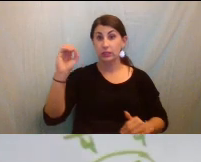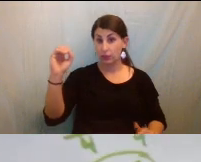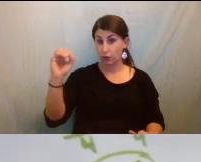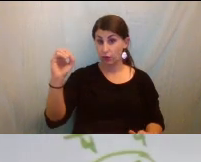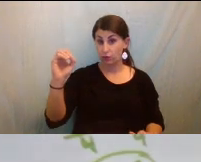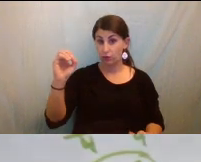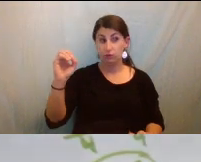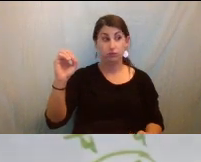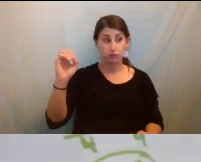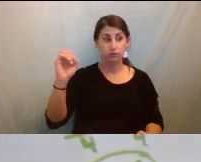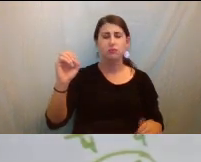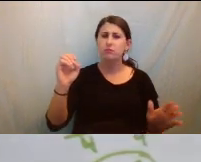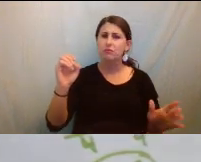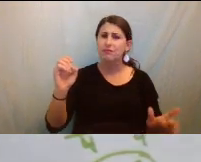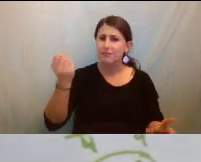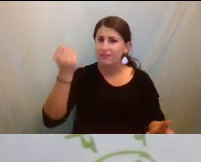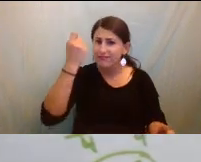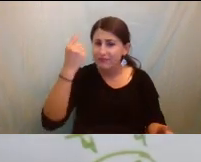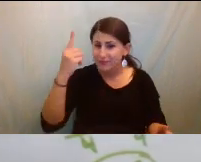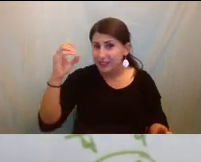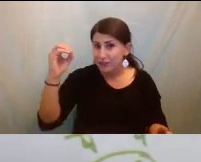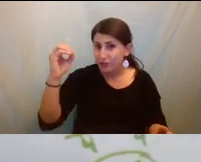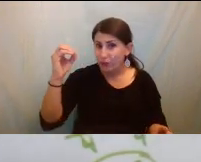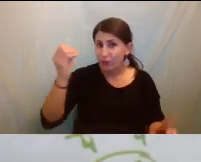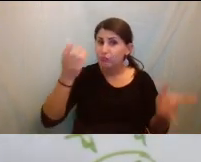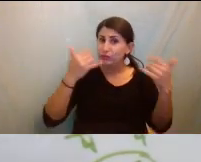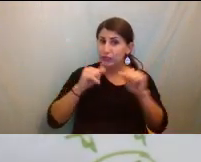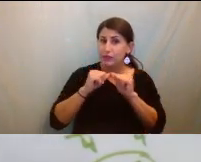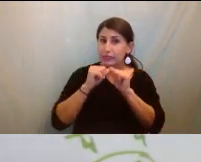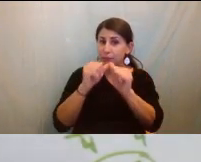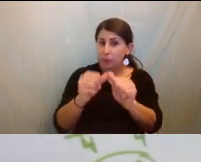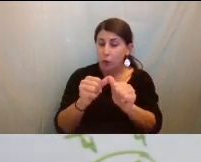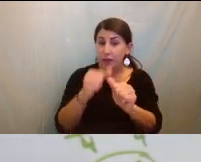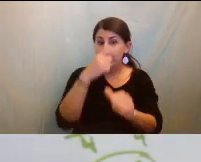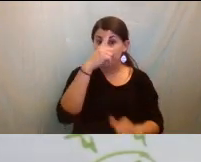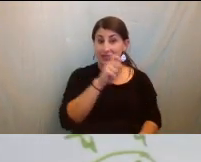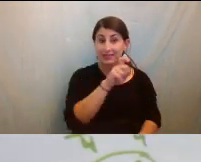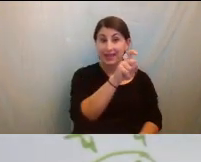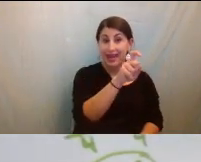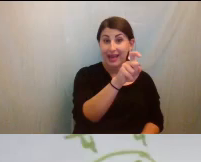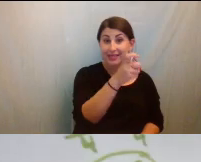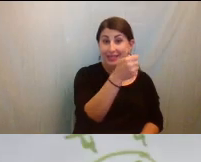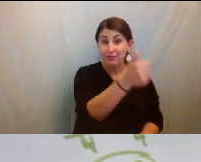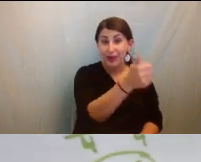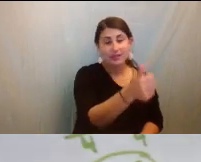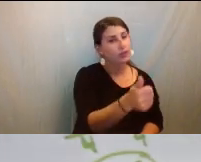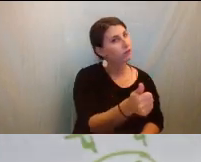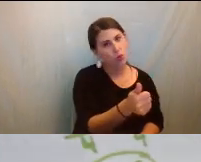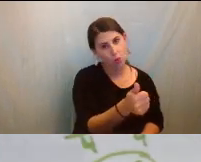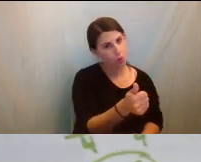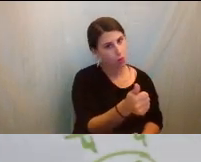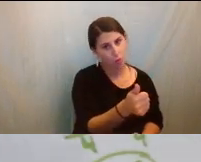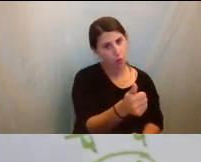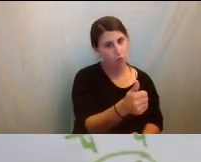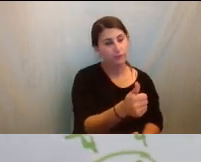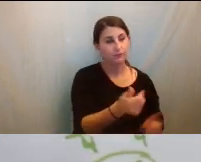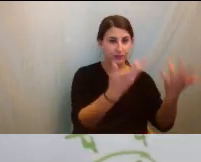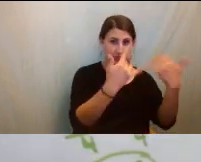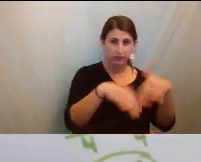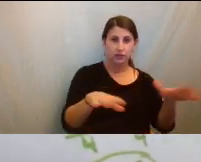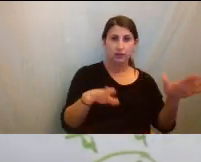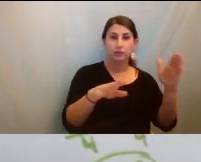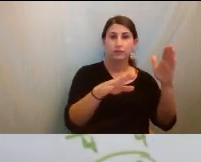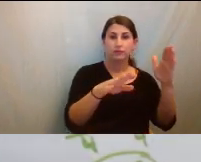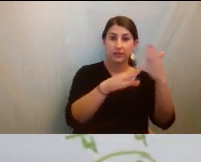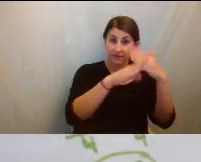0. Alright, even though there's a 0, you still got to keep going because x isn't by itself, it's being divided by